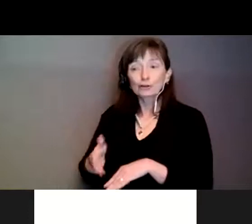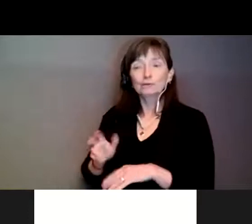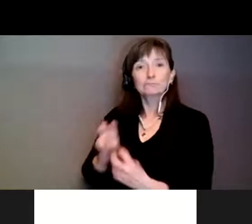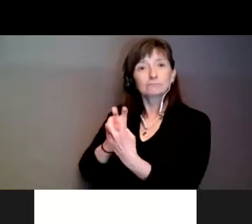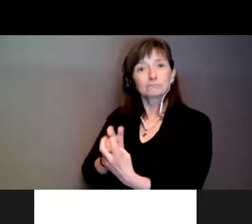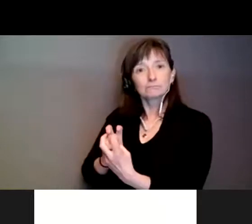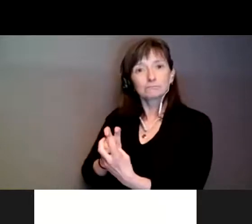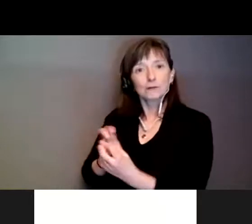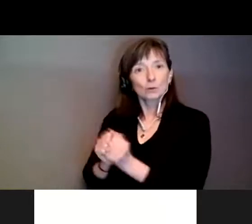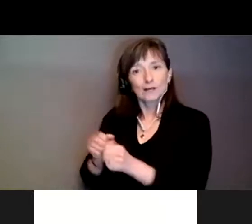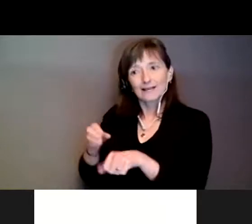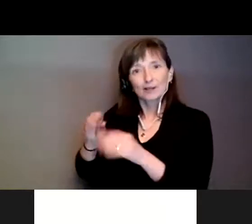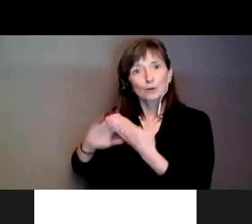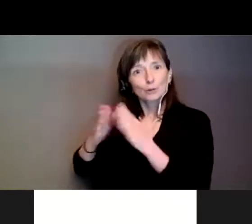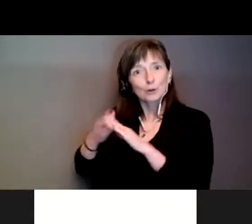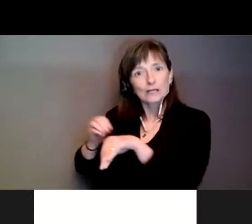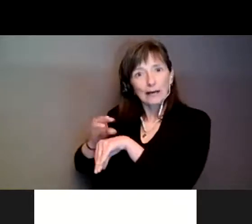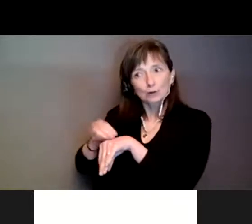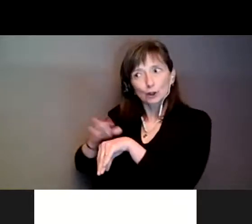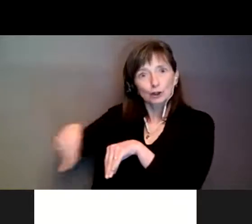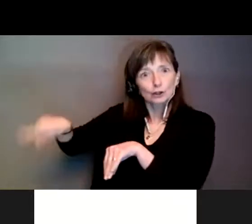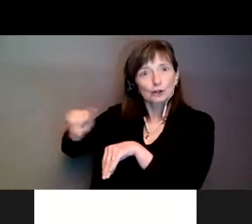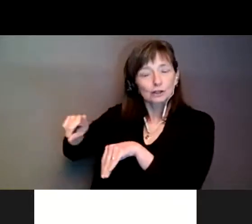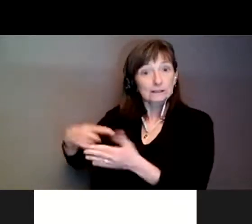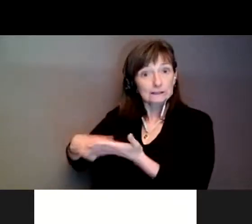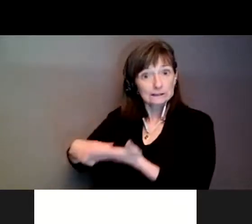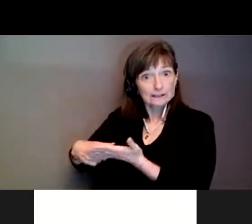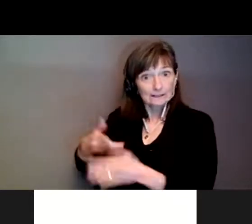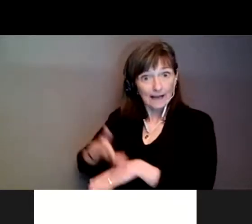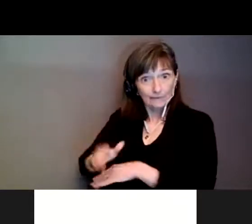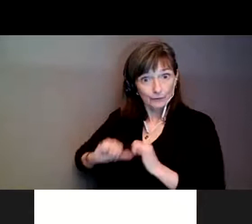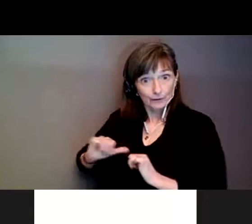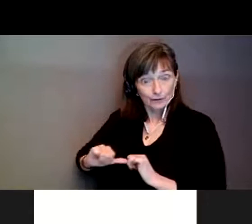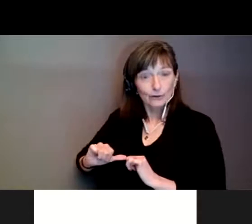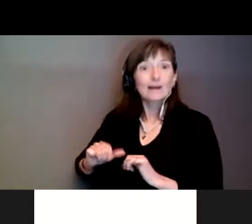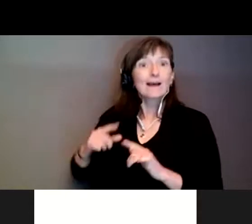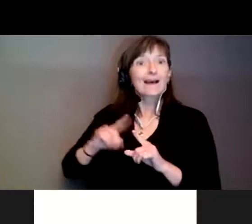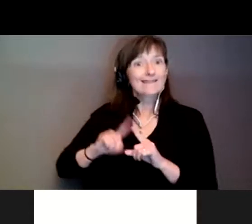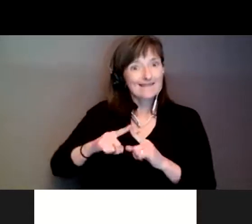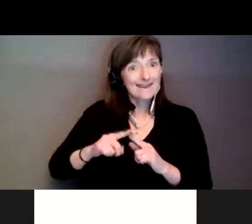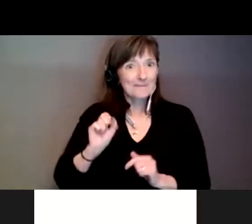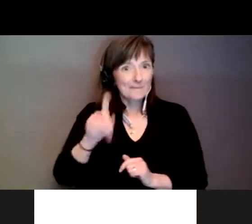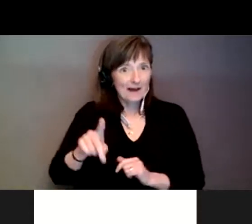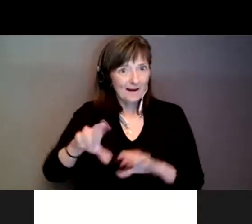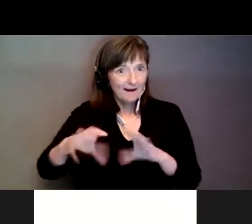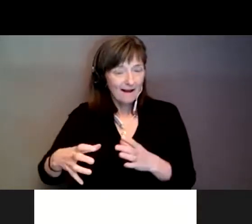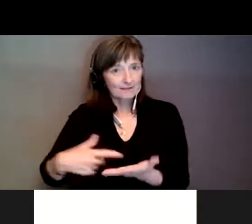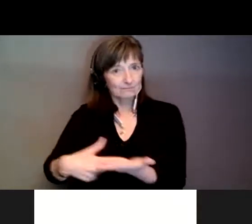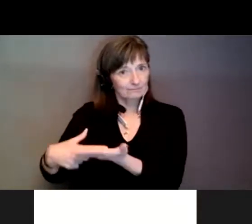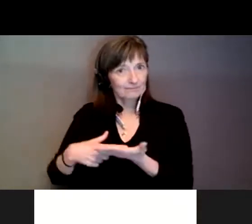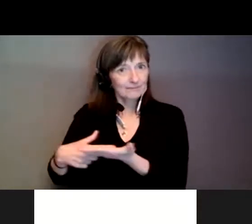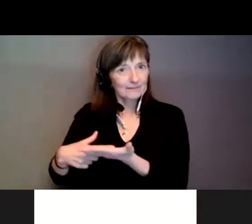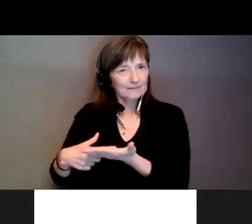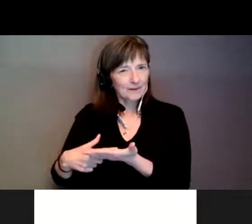women, and then going back to the classroom and having a chat following that. That when they went through that process, they